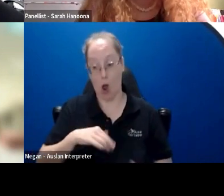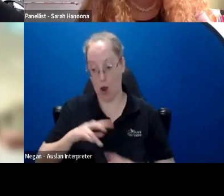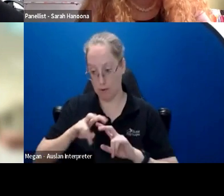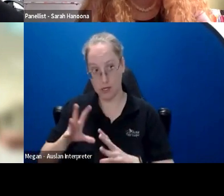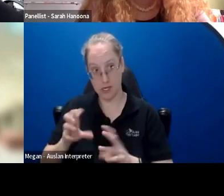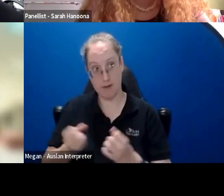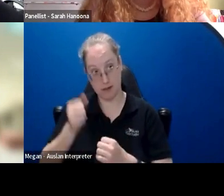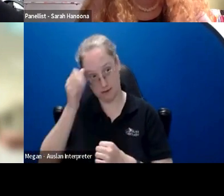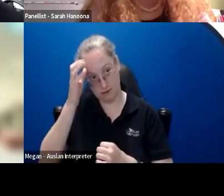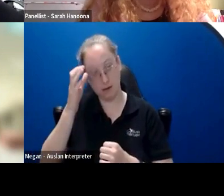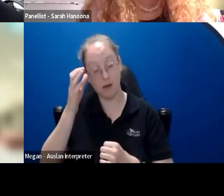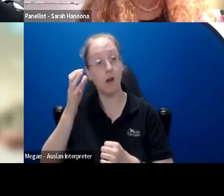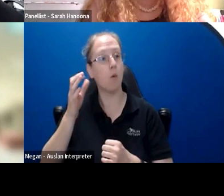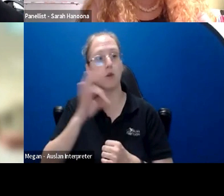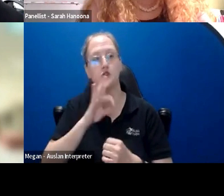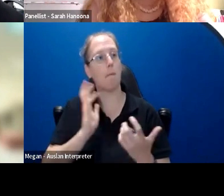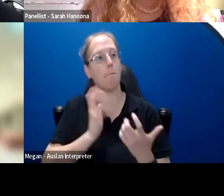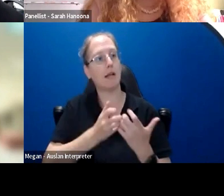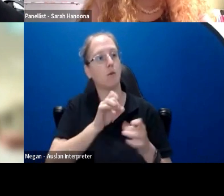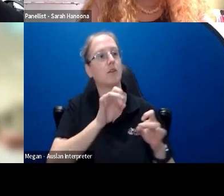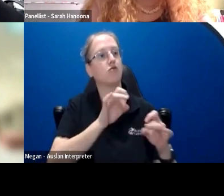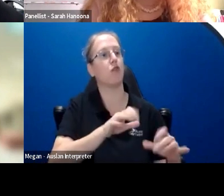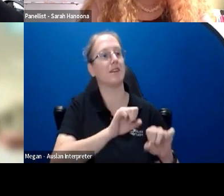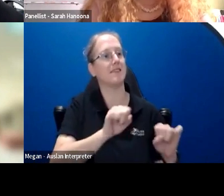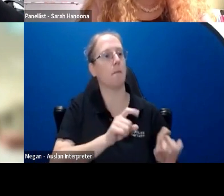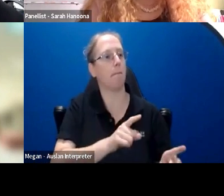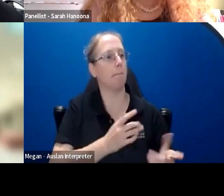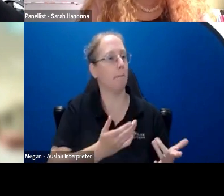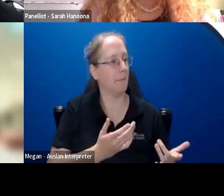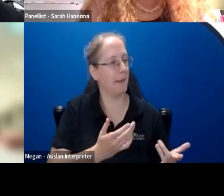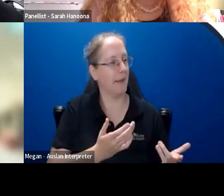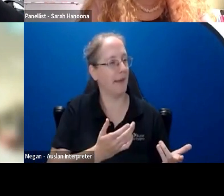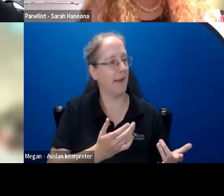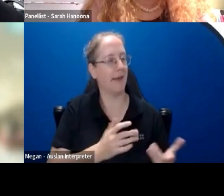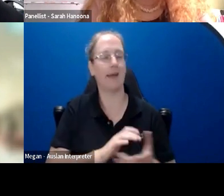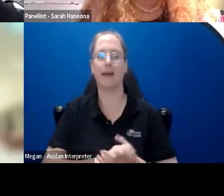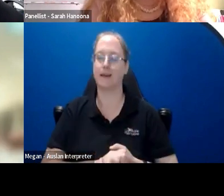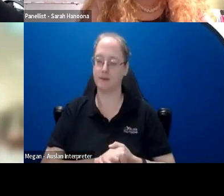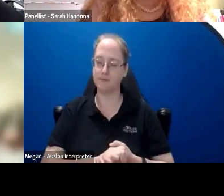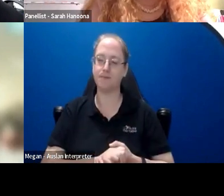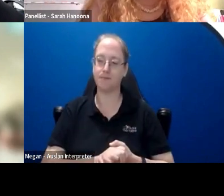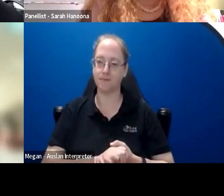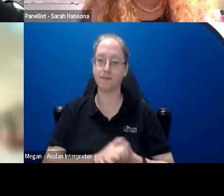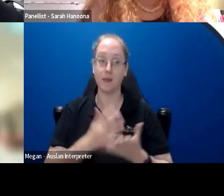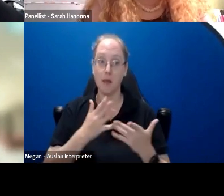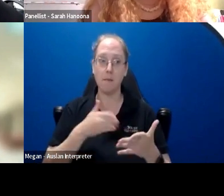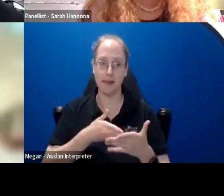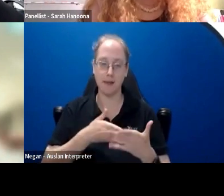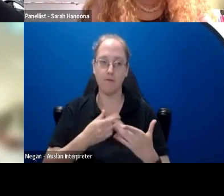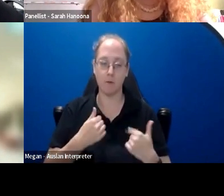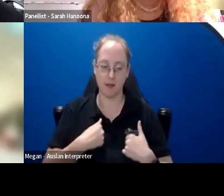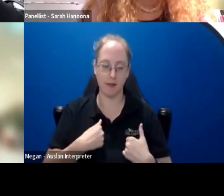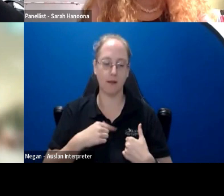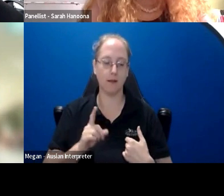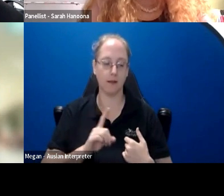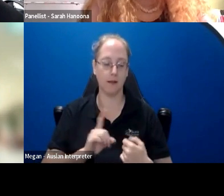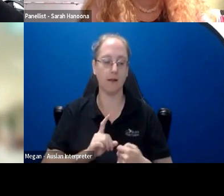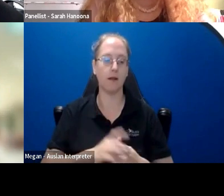which was not really matching with the Australian system. So the main issue was for me is